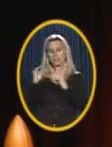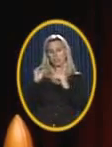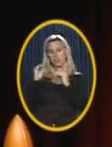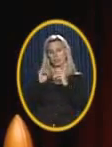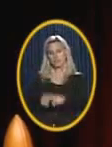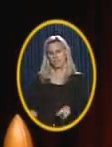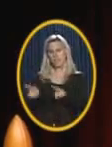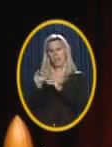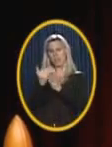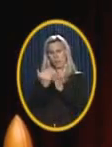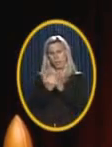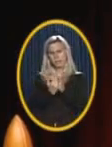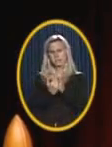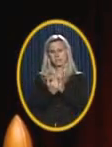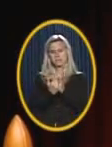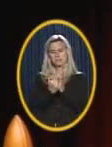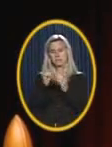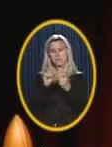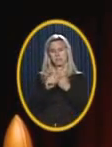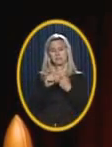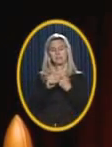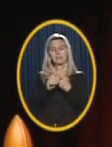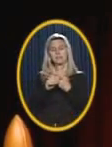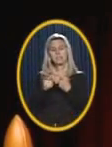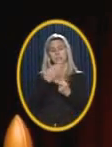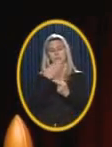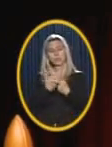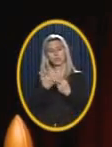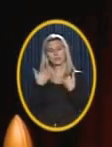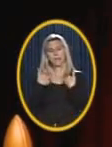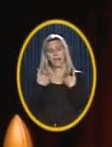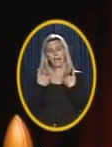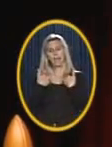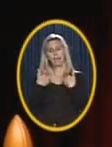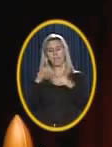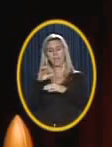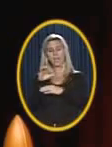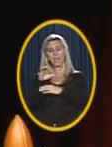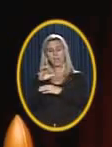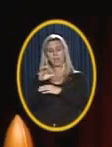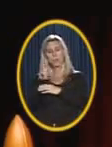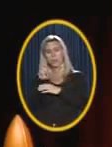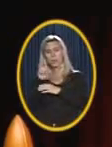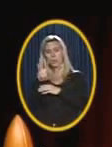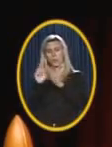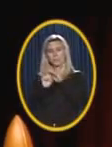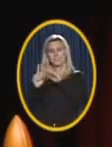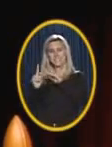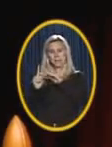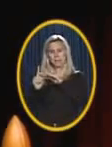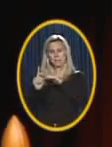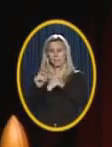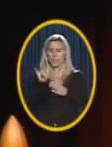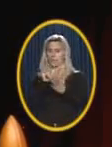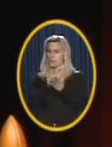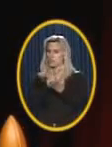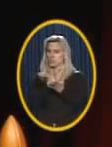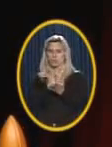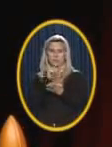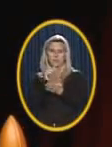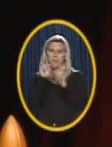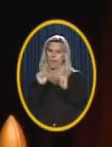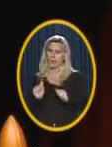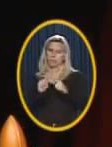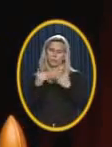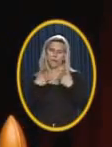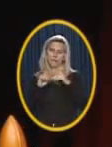lessons. And one of them is it's desirable to have some kind of crew escape system in it, and the shuttle was just not a vehicle to be able to